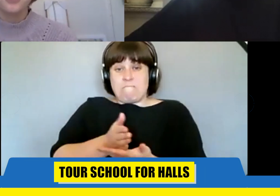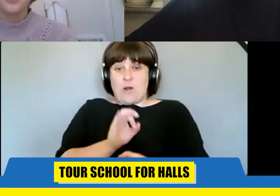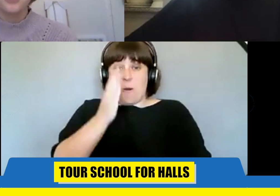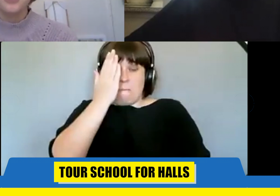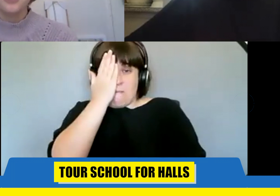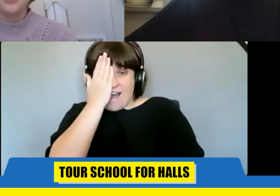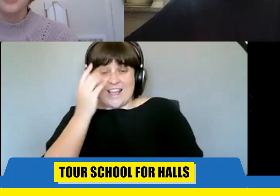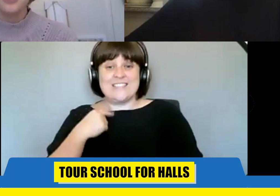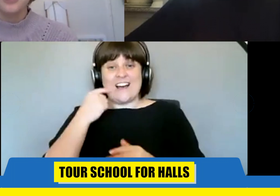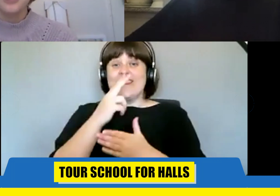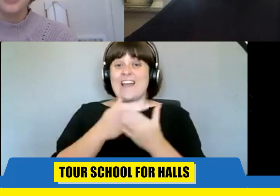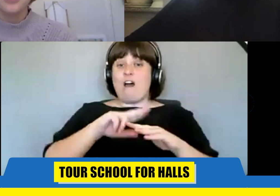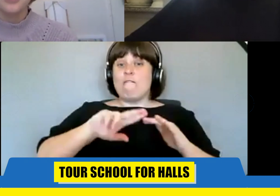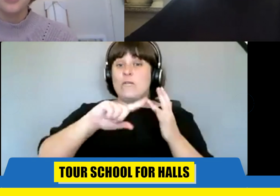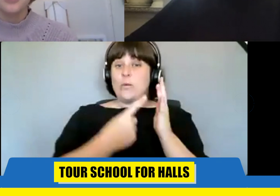as much with,